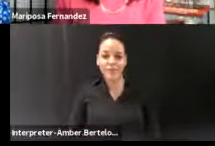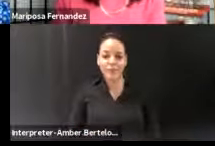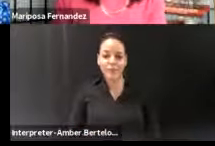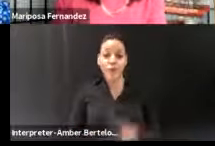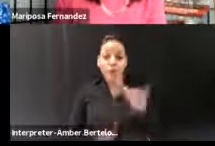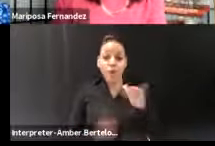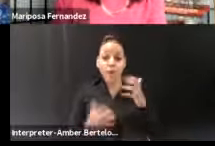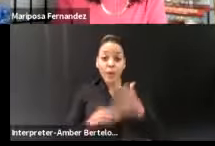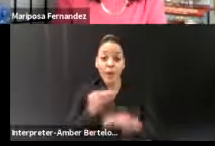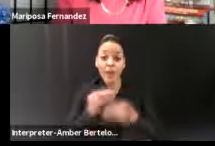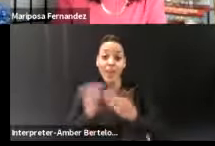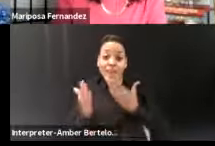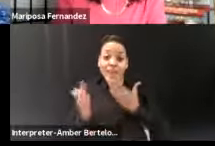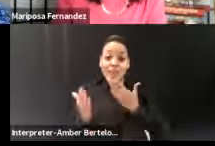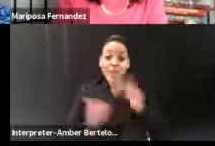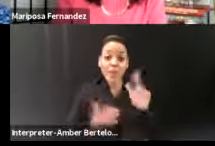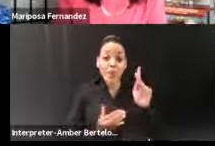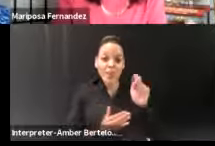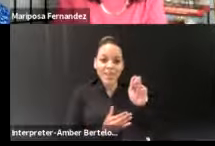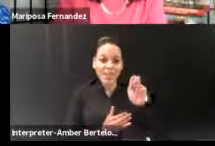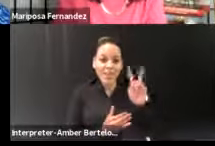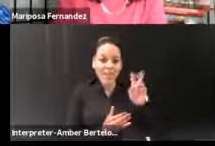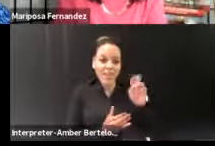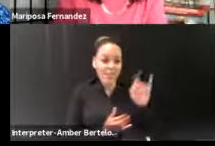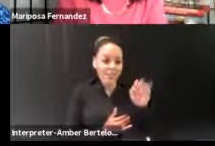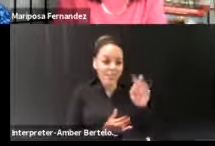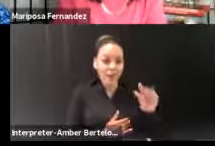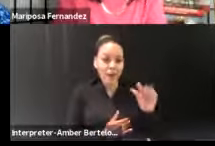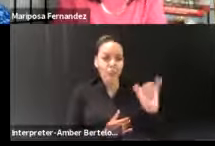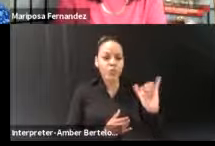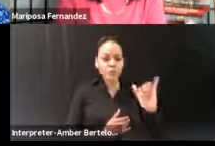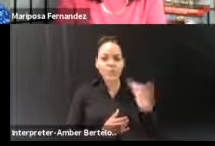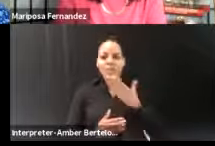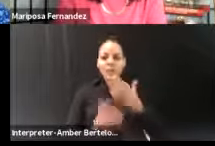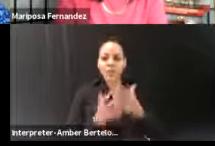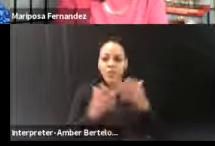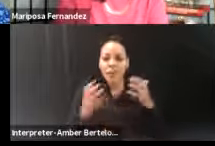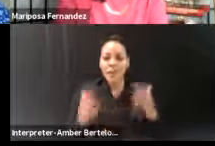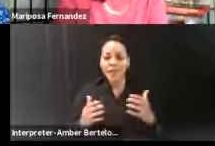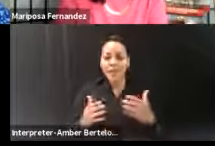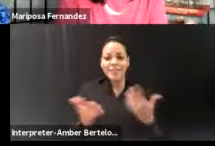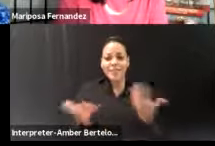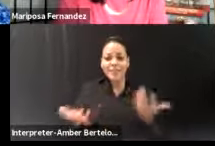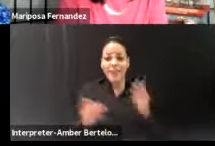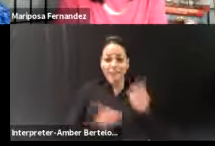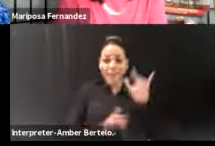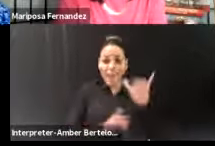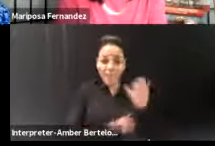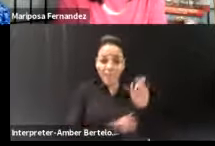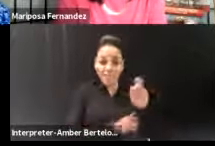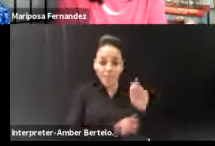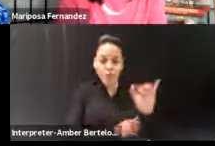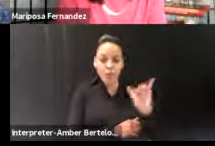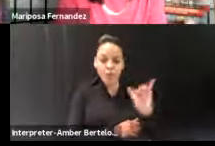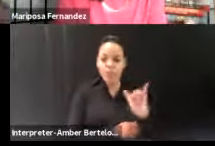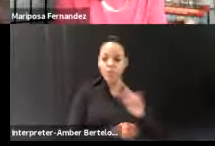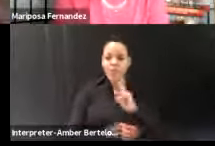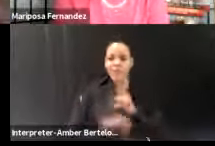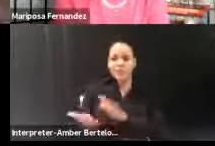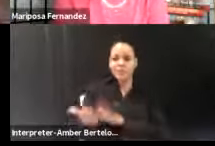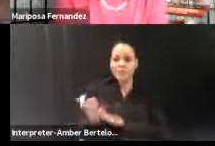I would like to thank Kevin. I didn't say Kevin Young. Thank you, Kevin Young, in case I didn't get to say it. And Mary Sutton, shout out to Mary Sutton.